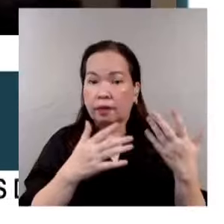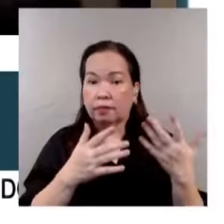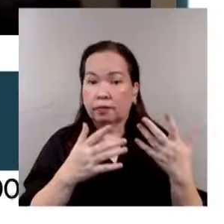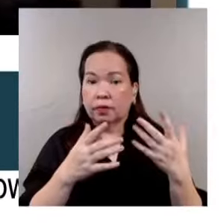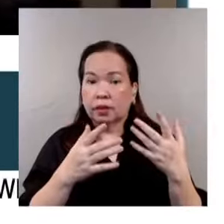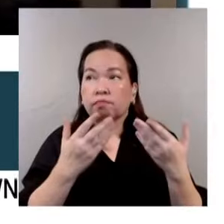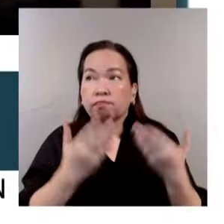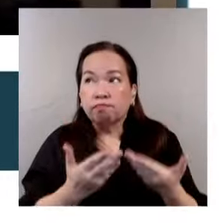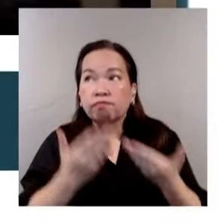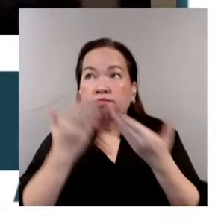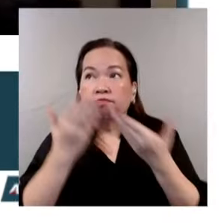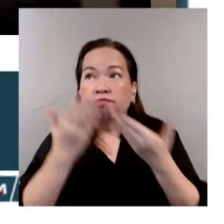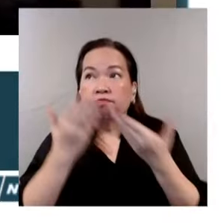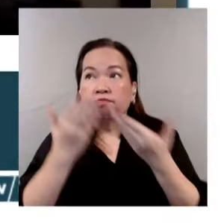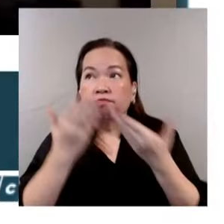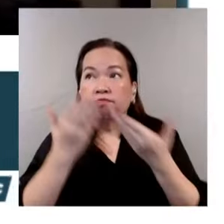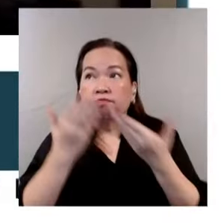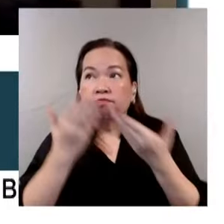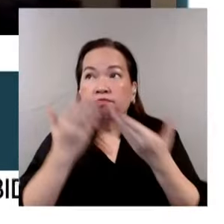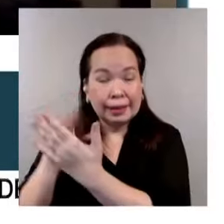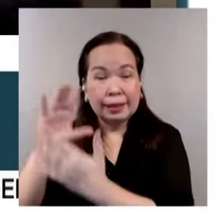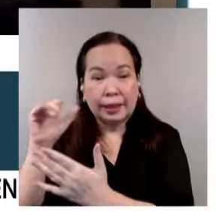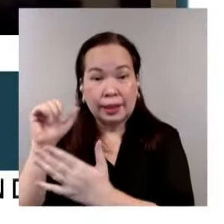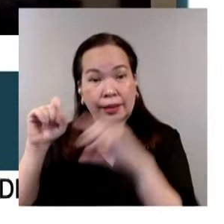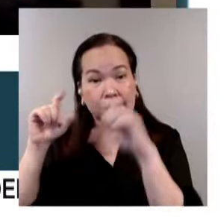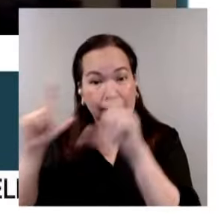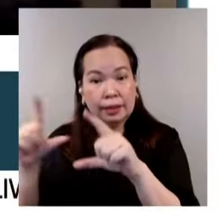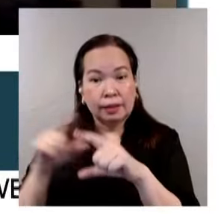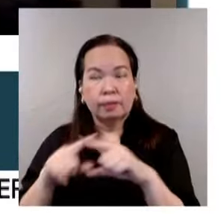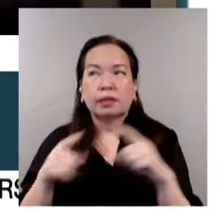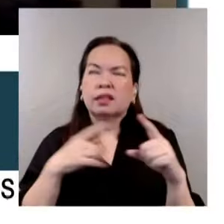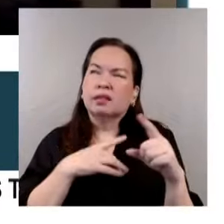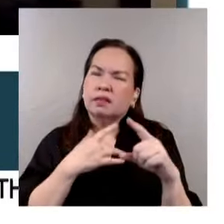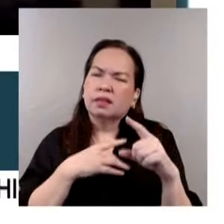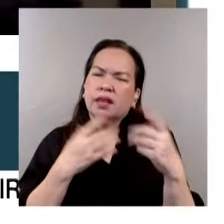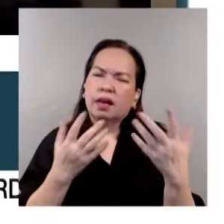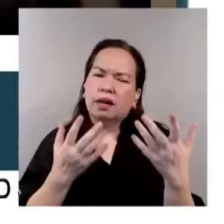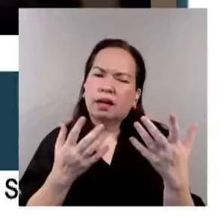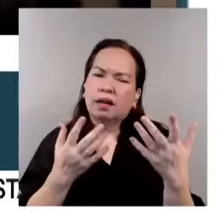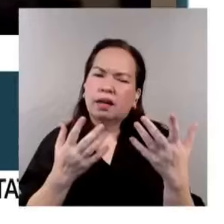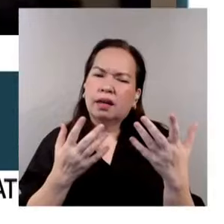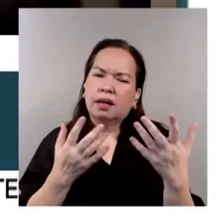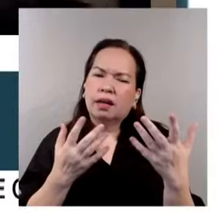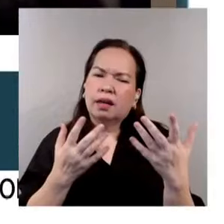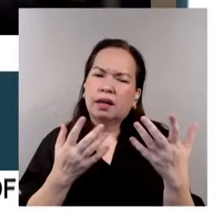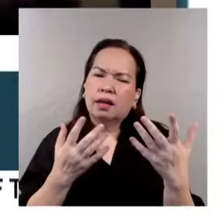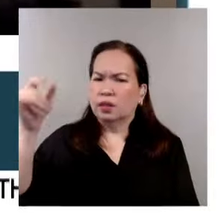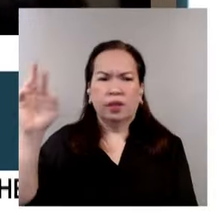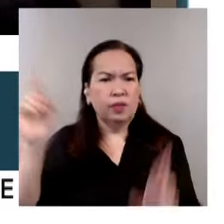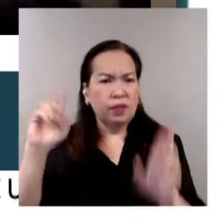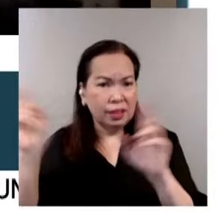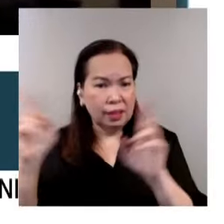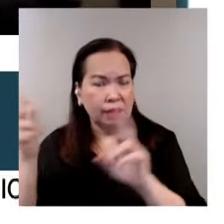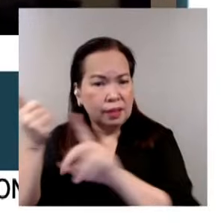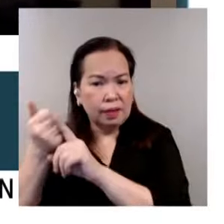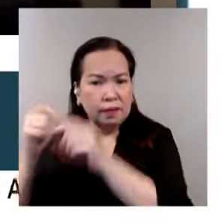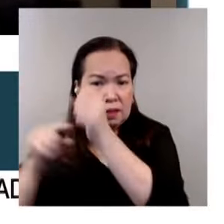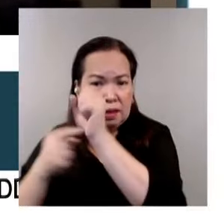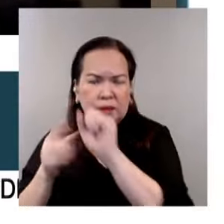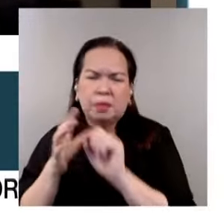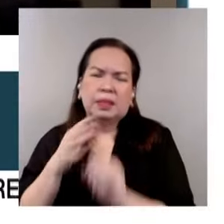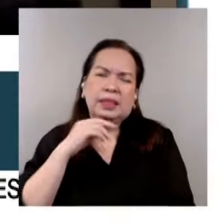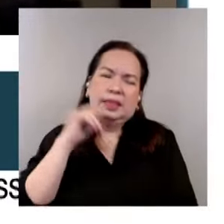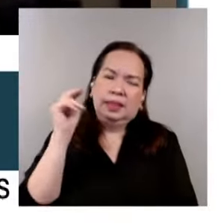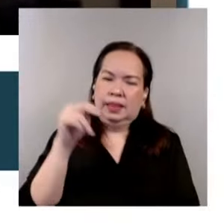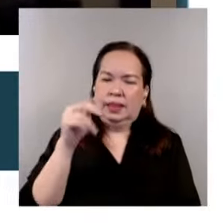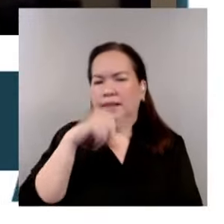recommend filing of cases. So for practicality, I said that since DOJ will already file, then probably there's no more need